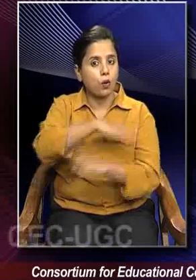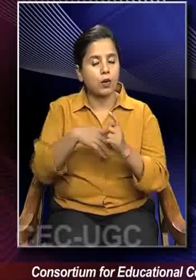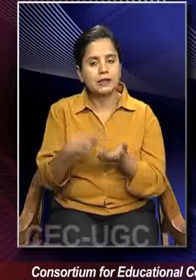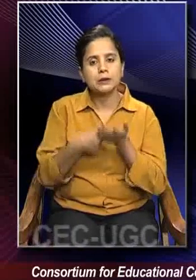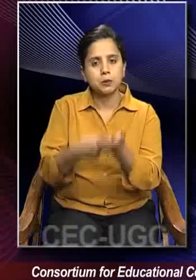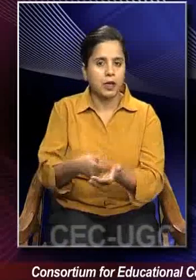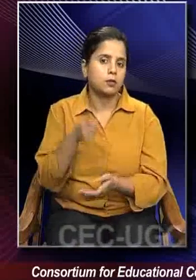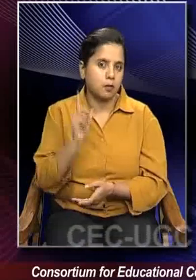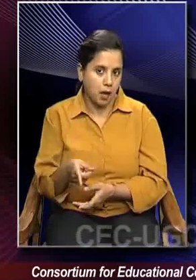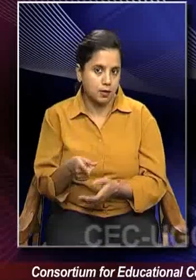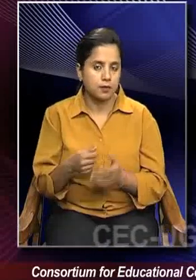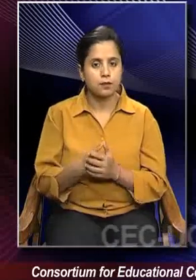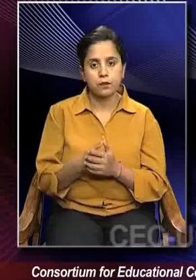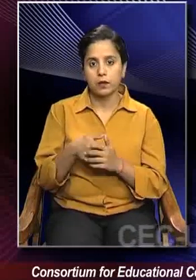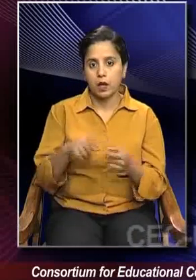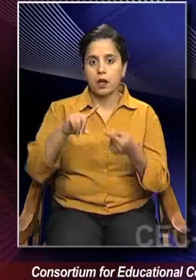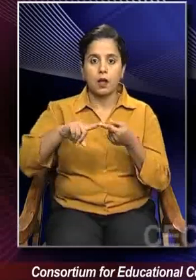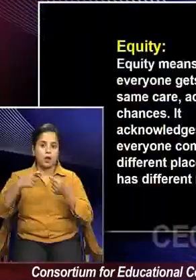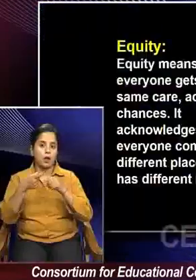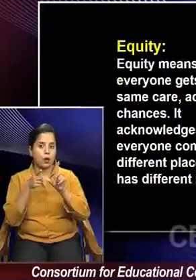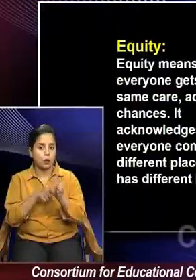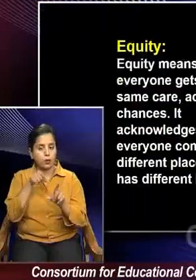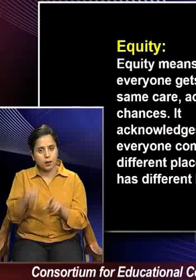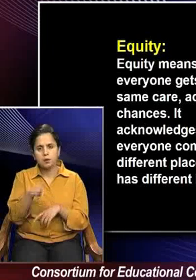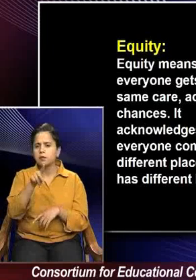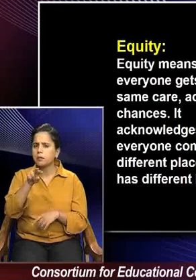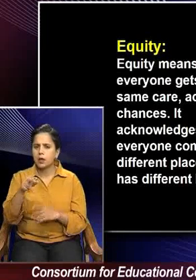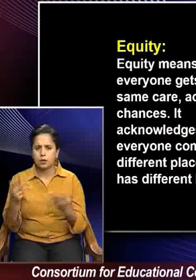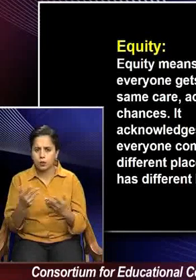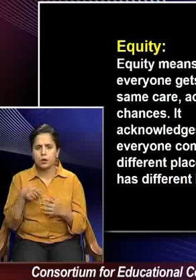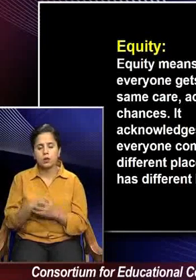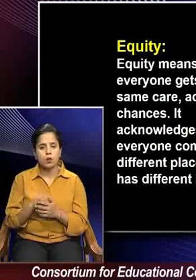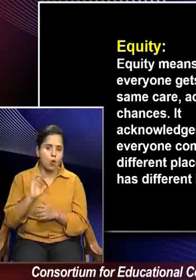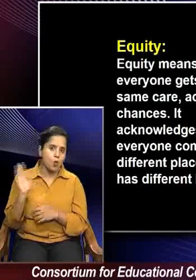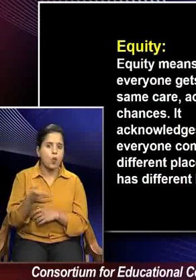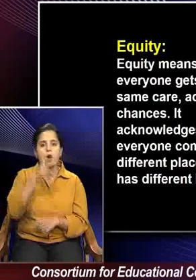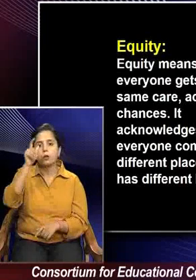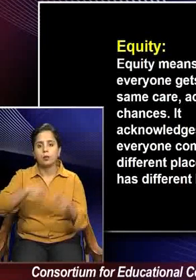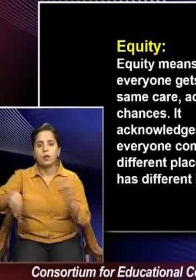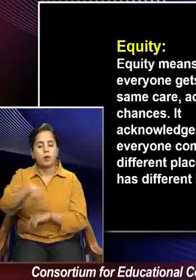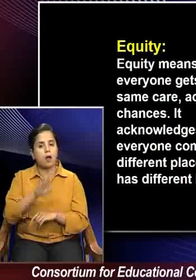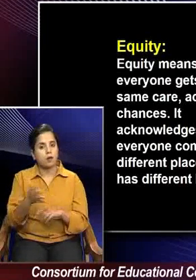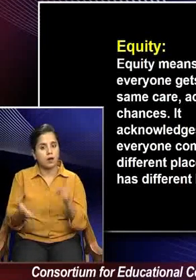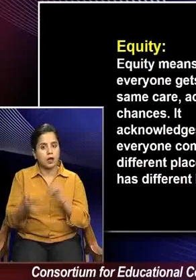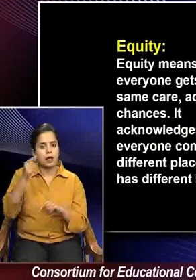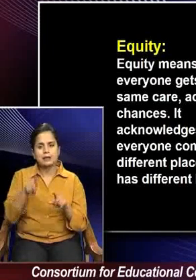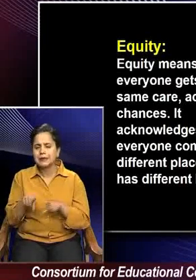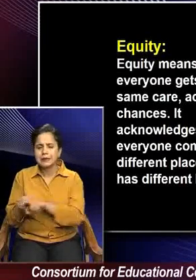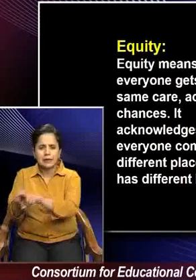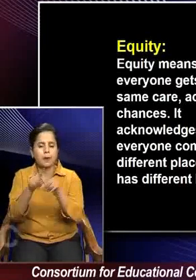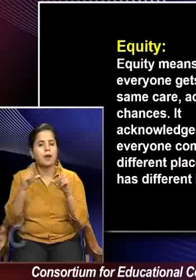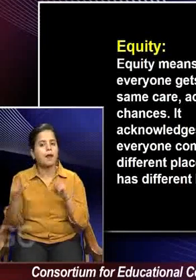respected. Equity. Equity means that everyone gets the same